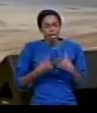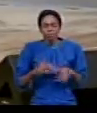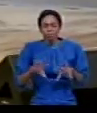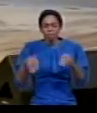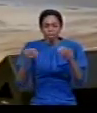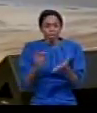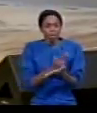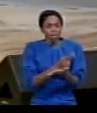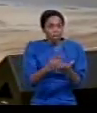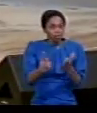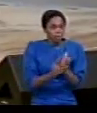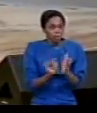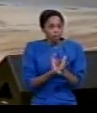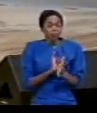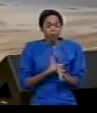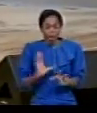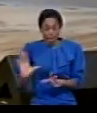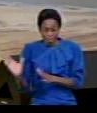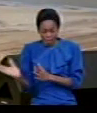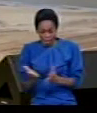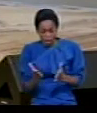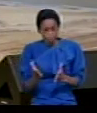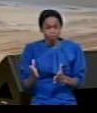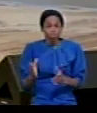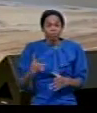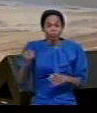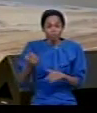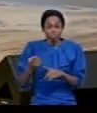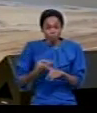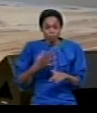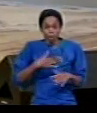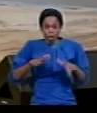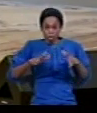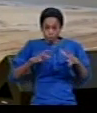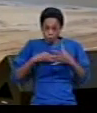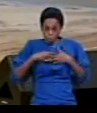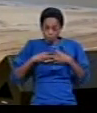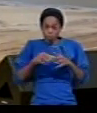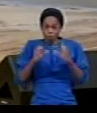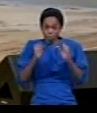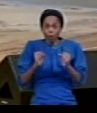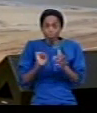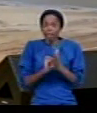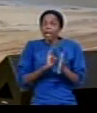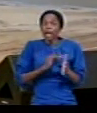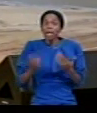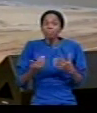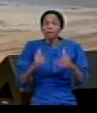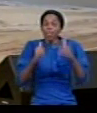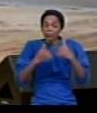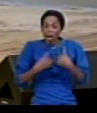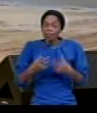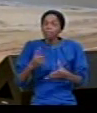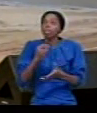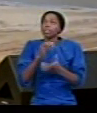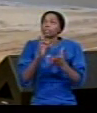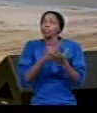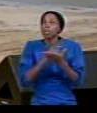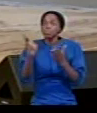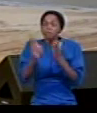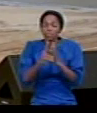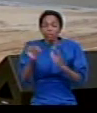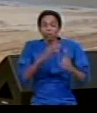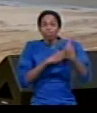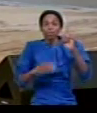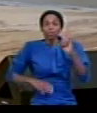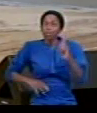my human effort, so that I would have the righteousness that Christ himself alone